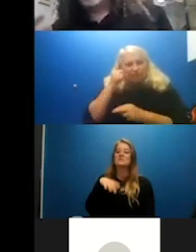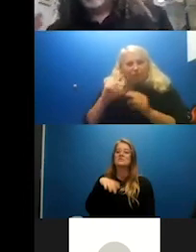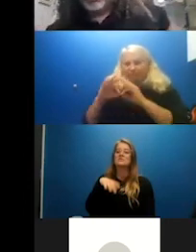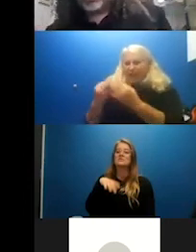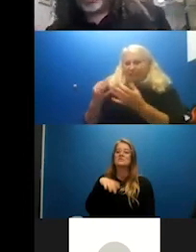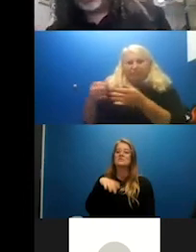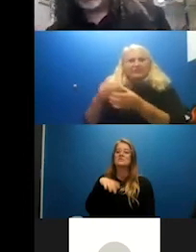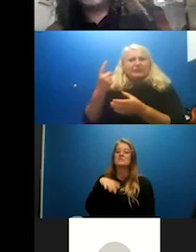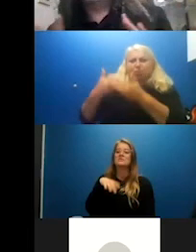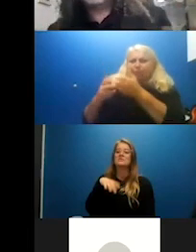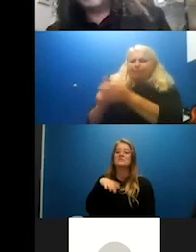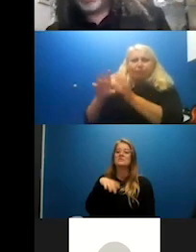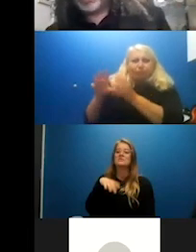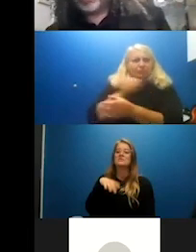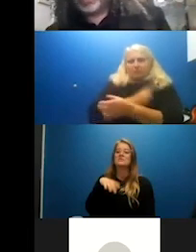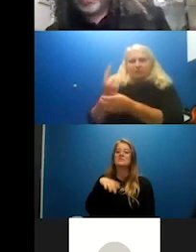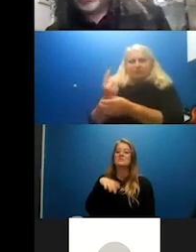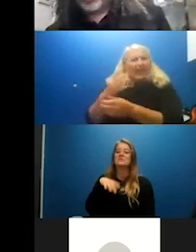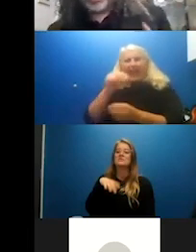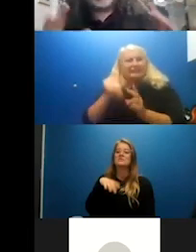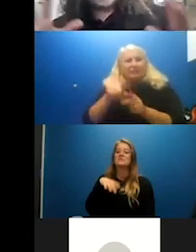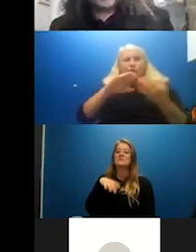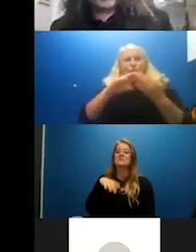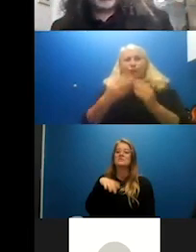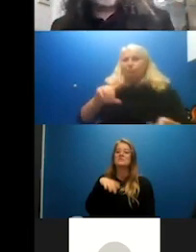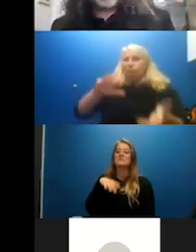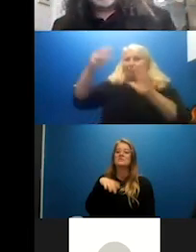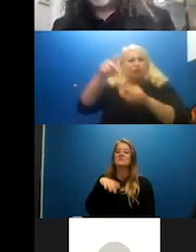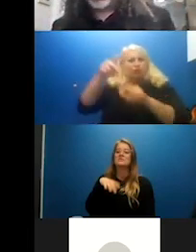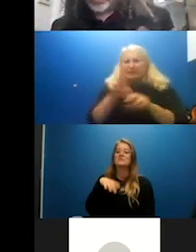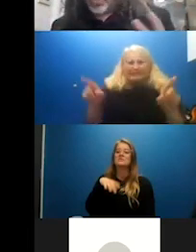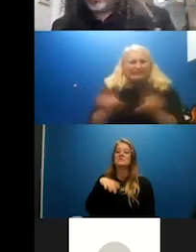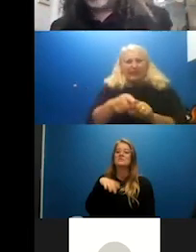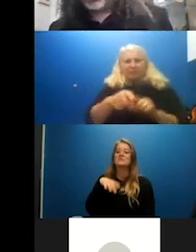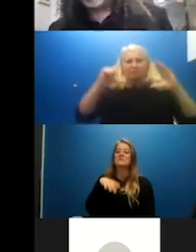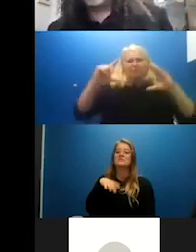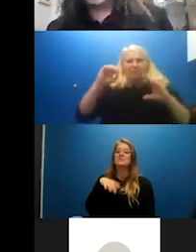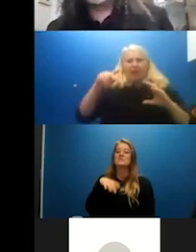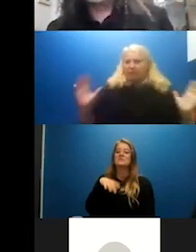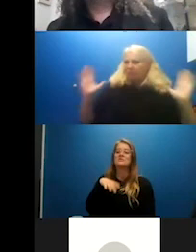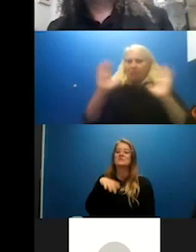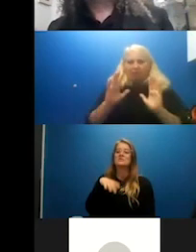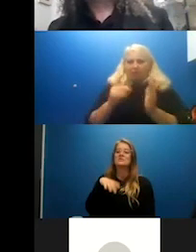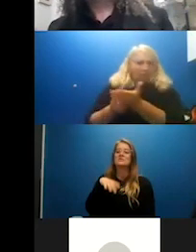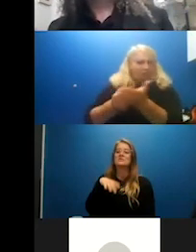with a community crisis, you can use the same map. So it becomes a tool that integrates all interventions.